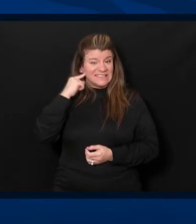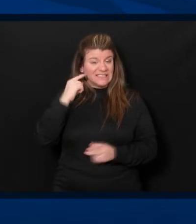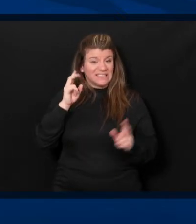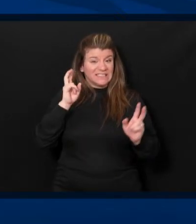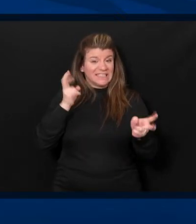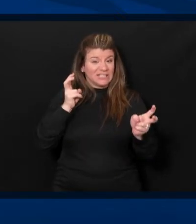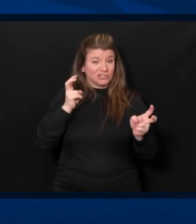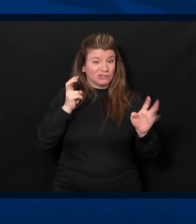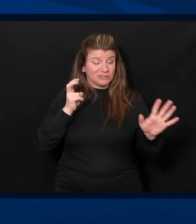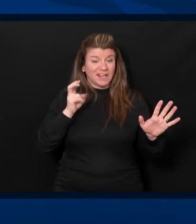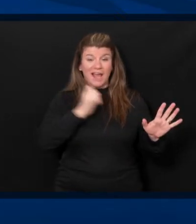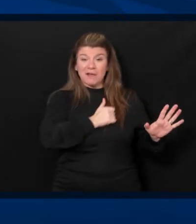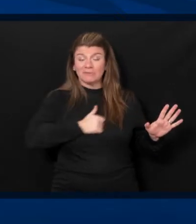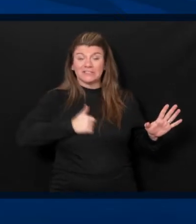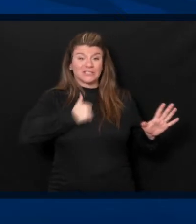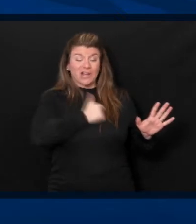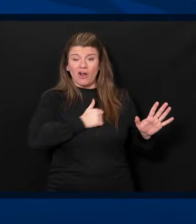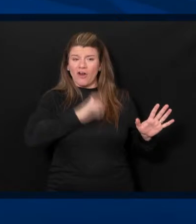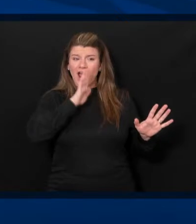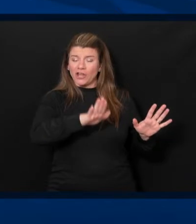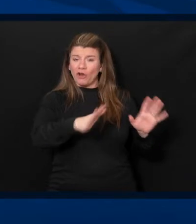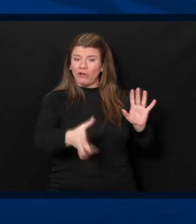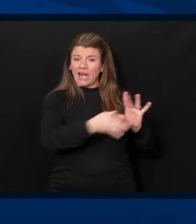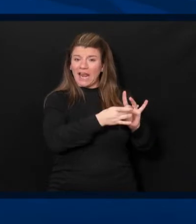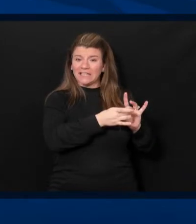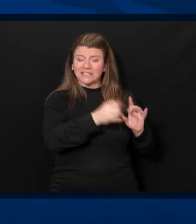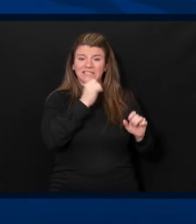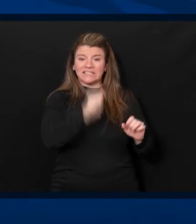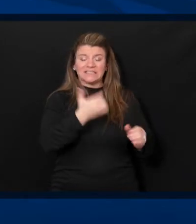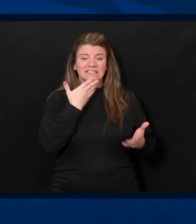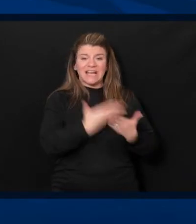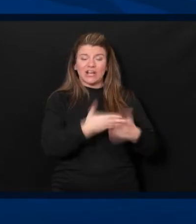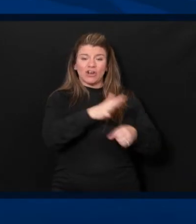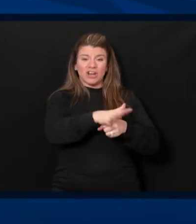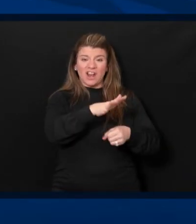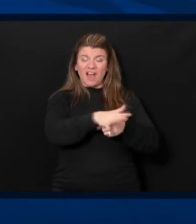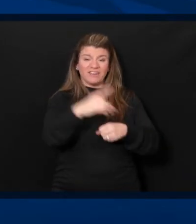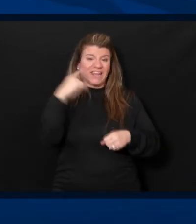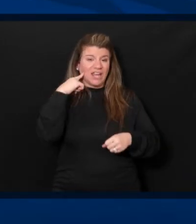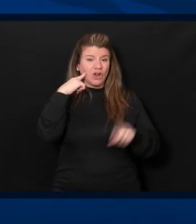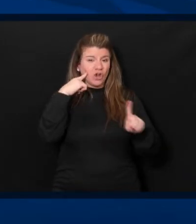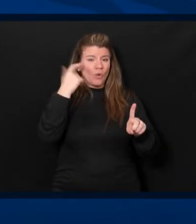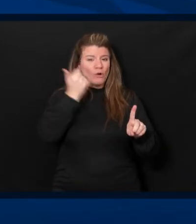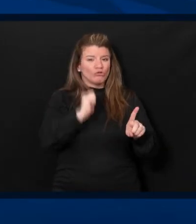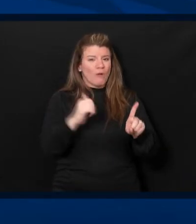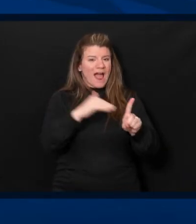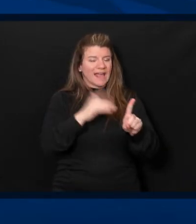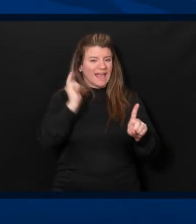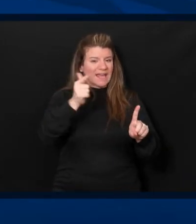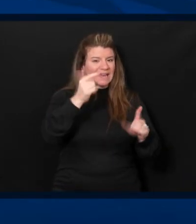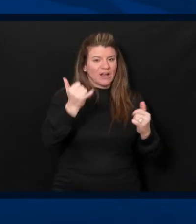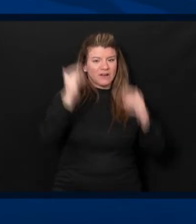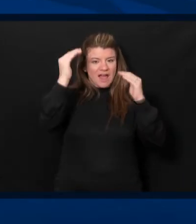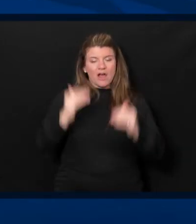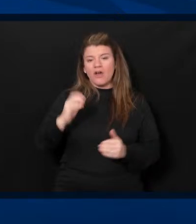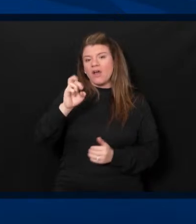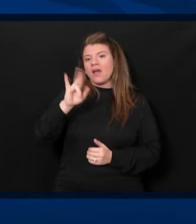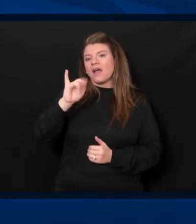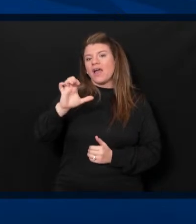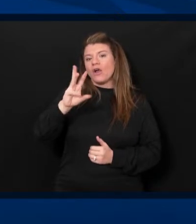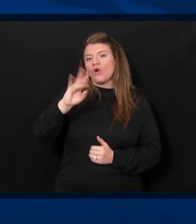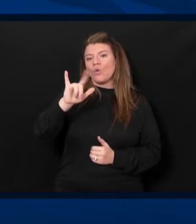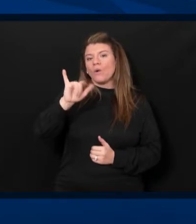I'm sorry, Paul. I don't think your connection is good enough for us to hear you, so we'll have to come back. Let's go now to Aaron Williams with